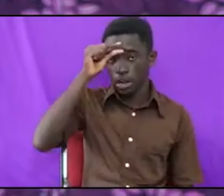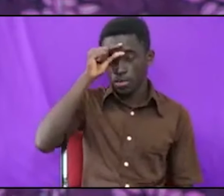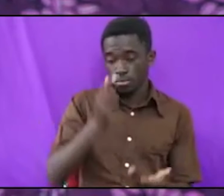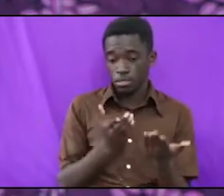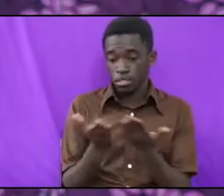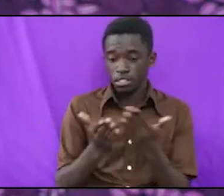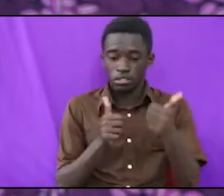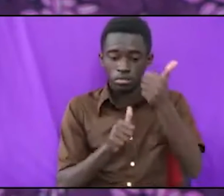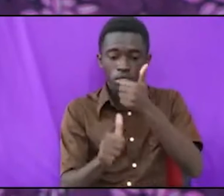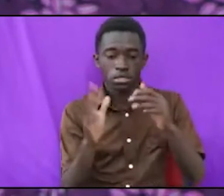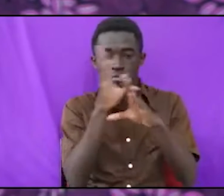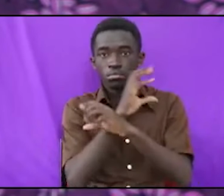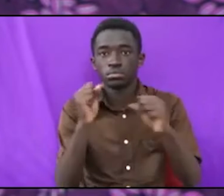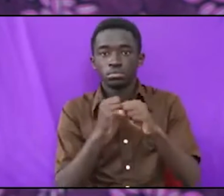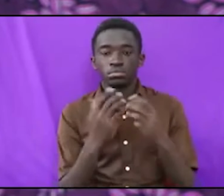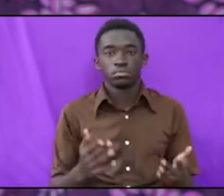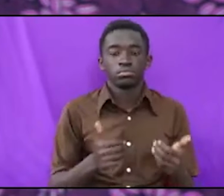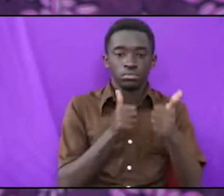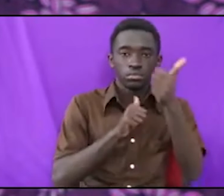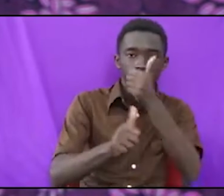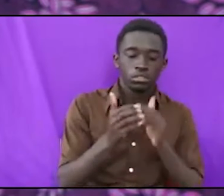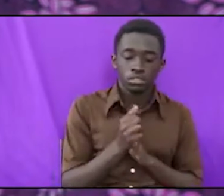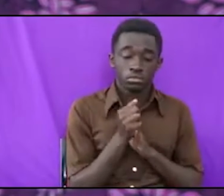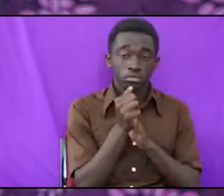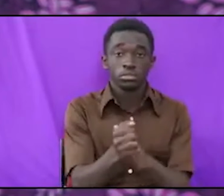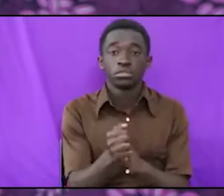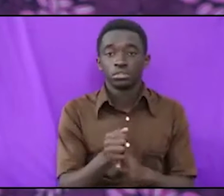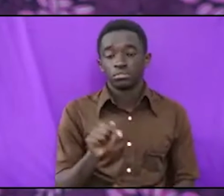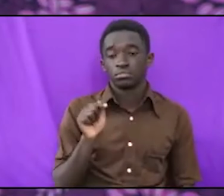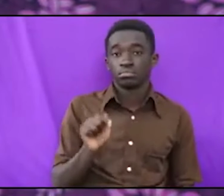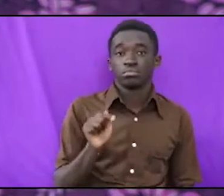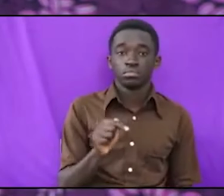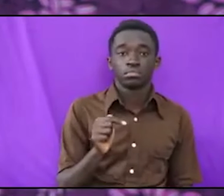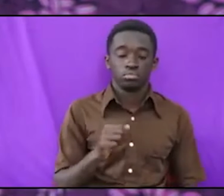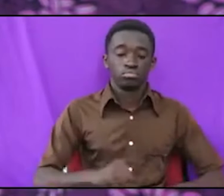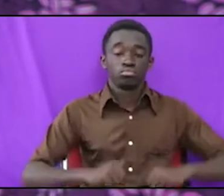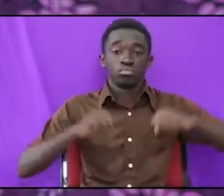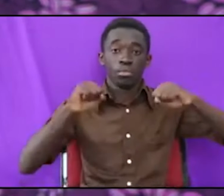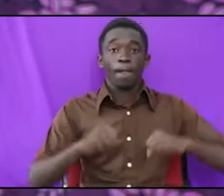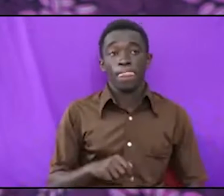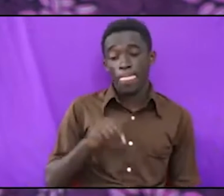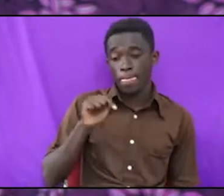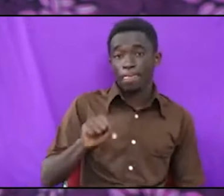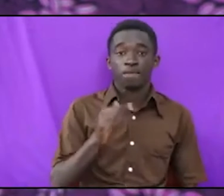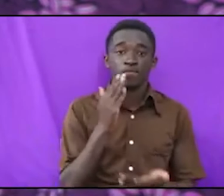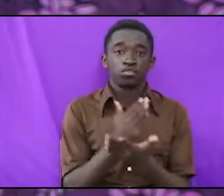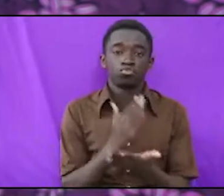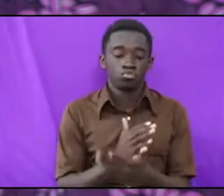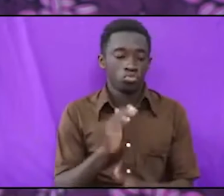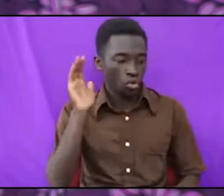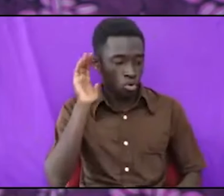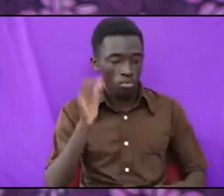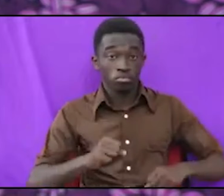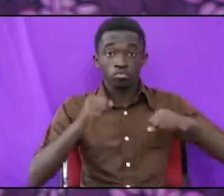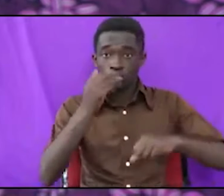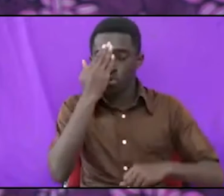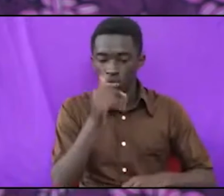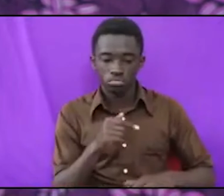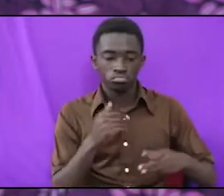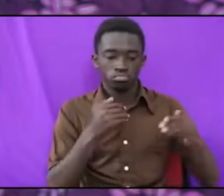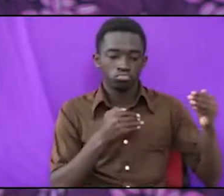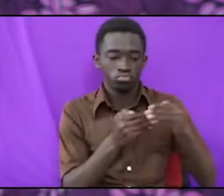president, under the leadership of his boss, and he was actually an immediate boss, very, very close, because he was